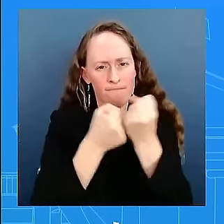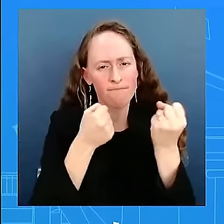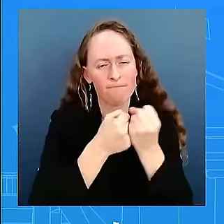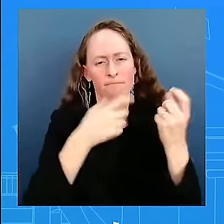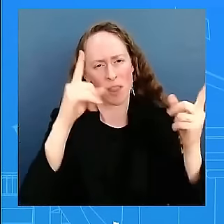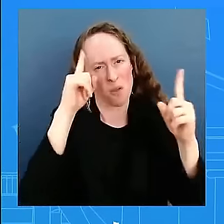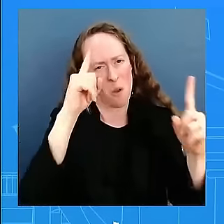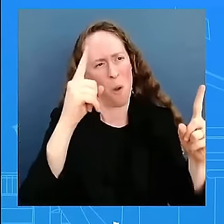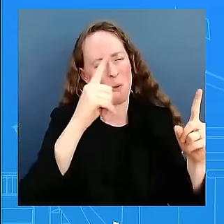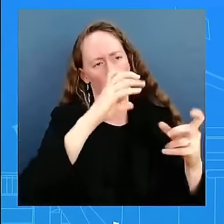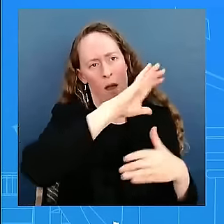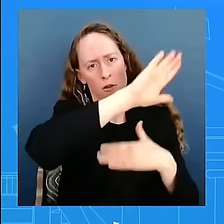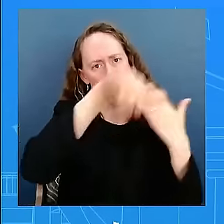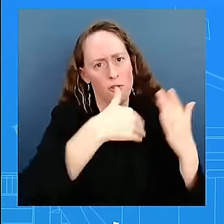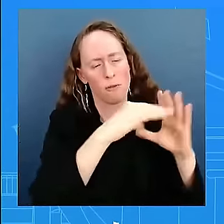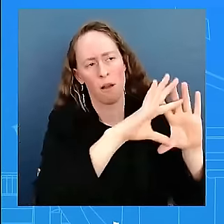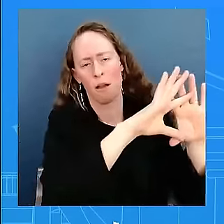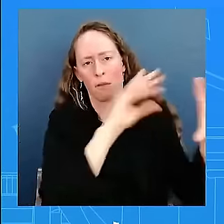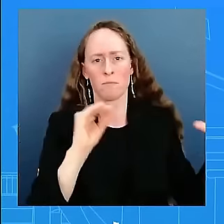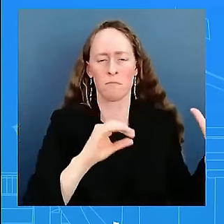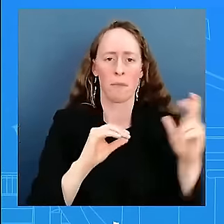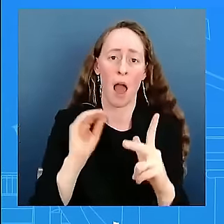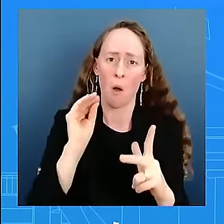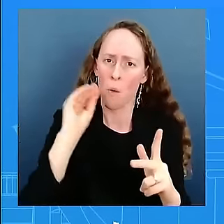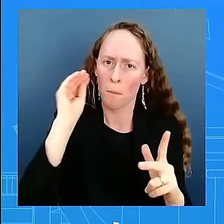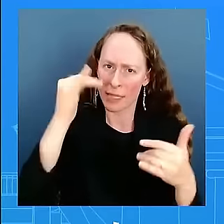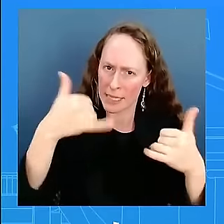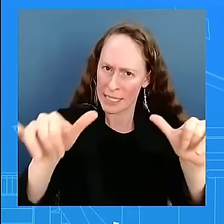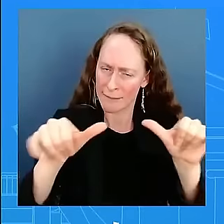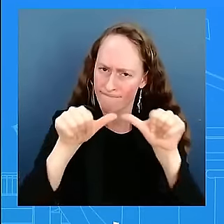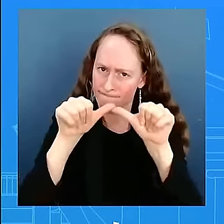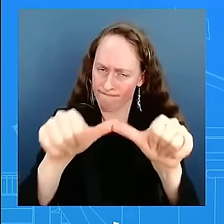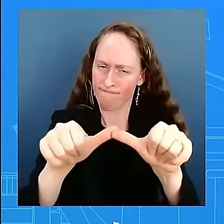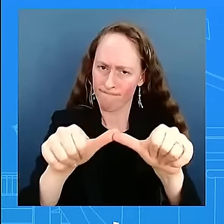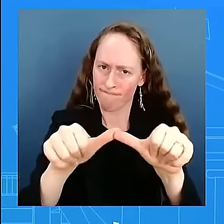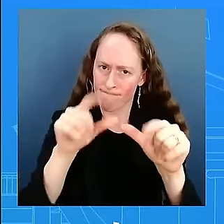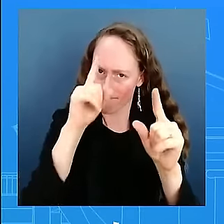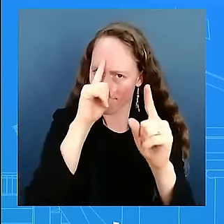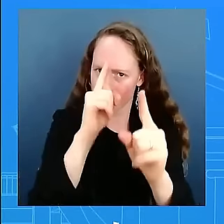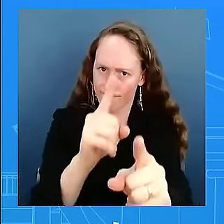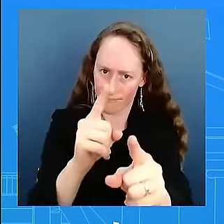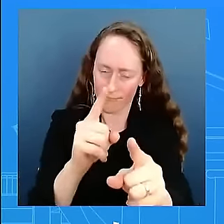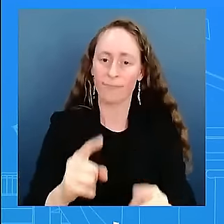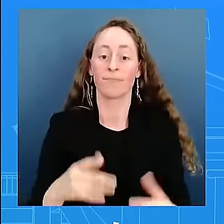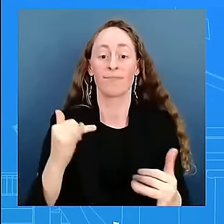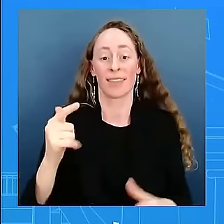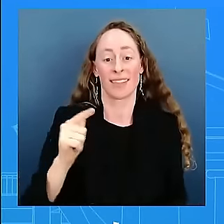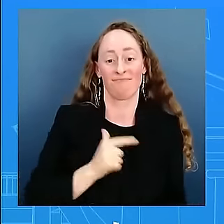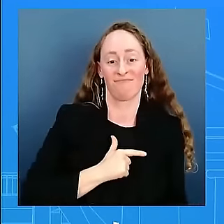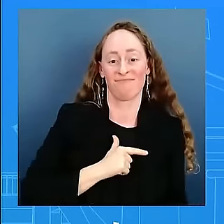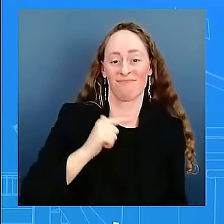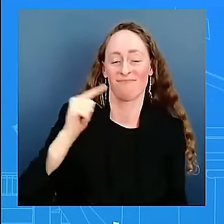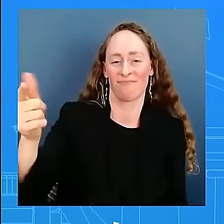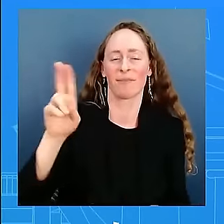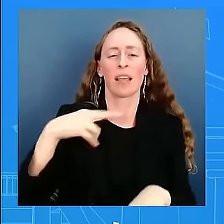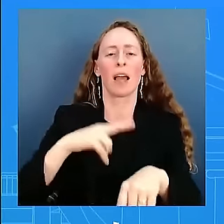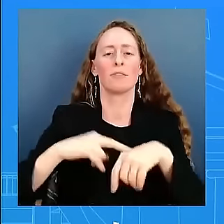home where they belong. And with that, I will turn it over to our National Security Advisor, Jake Sullivan.